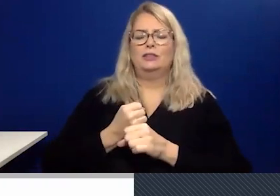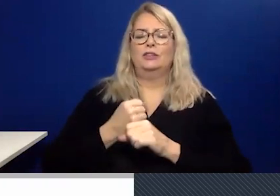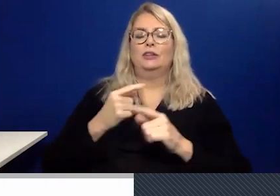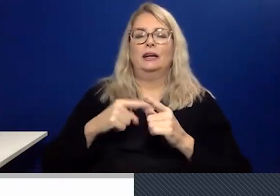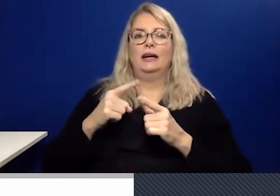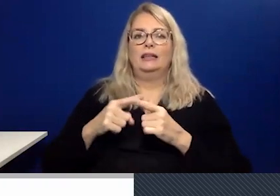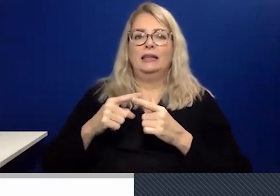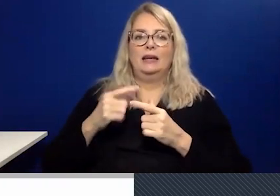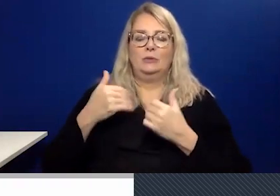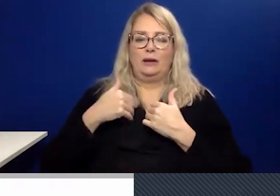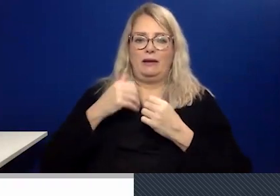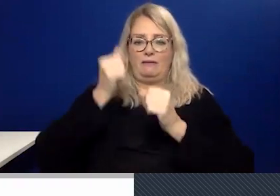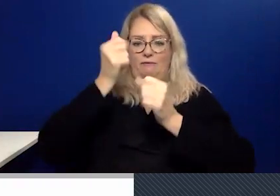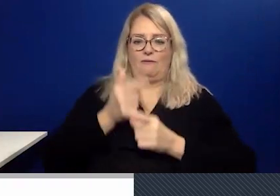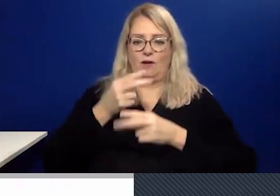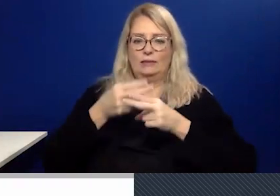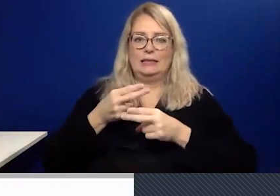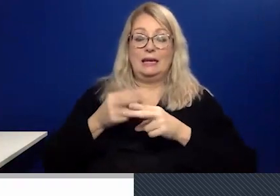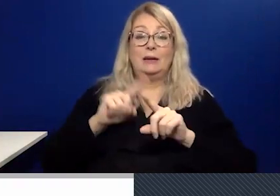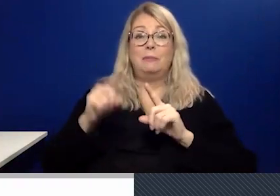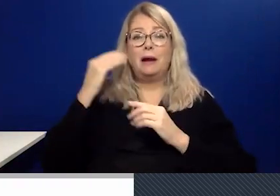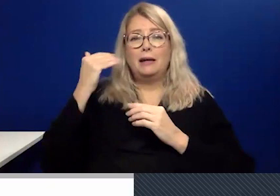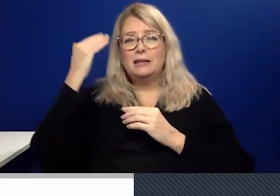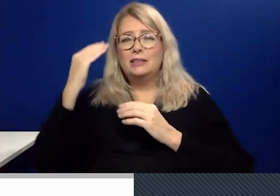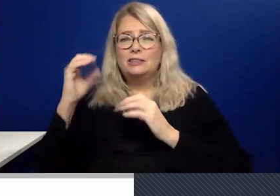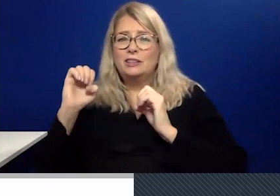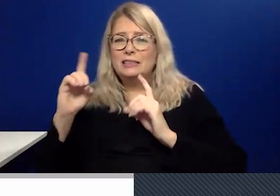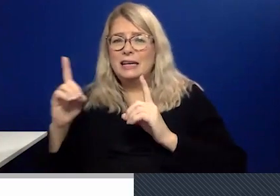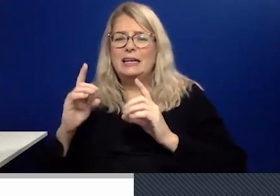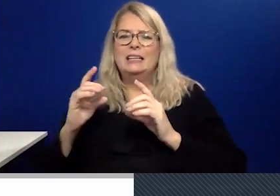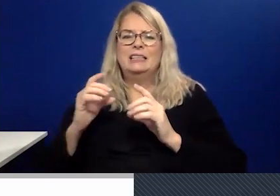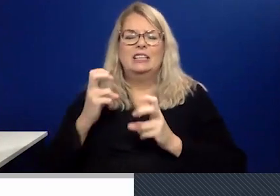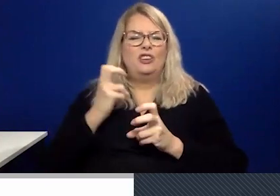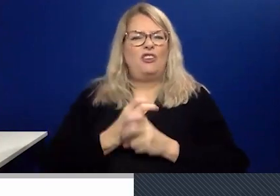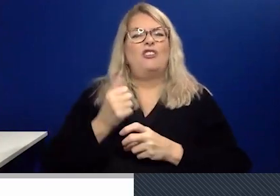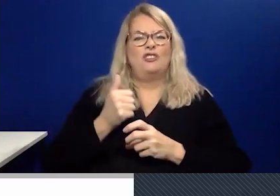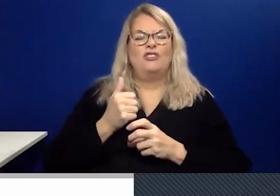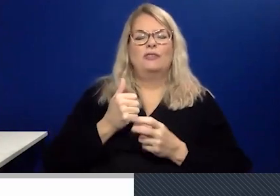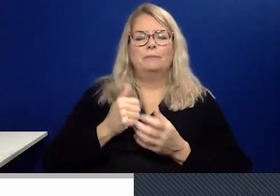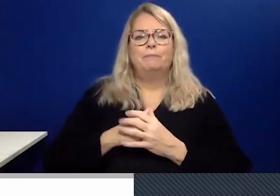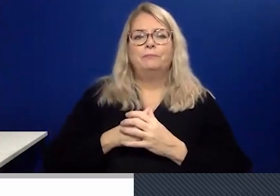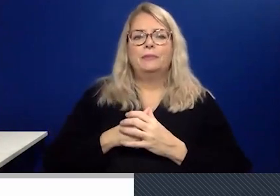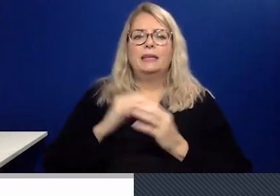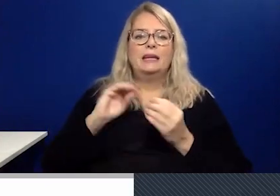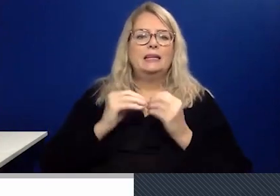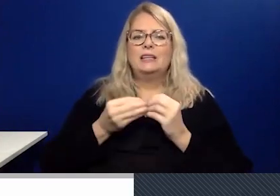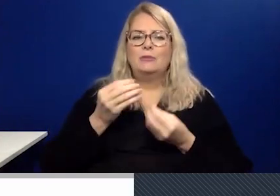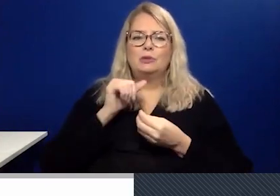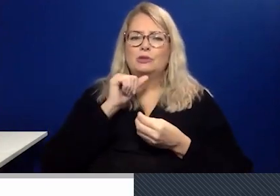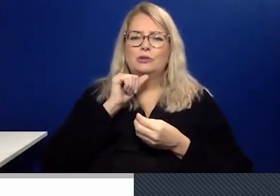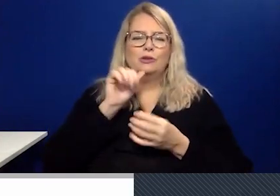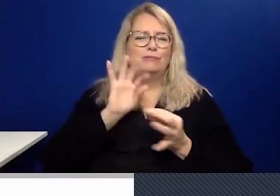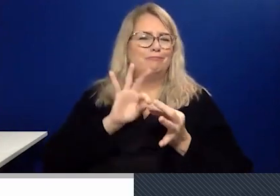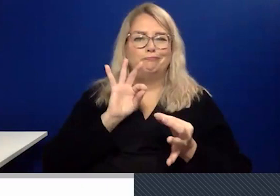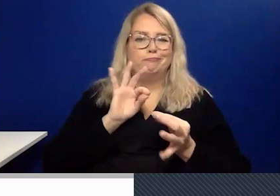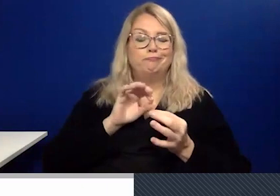have all their names and all that. But adult ed, in terms of us, it's more difficult to capture. So the numbers aren't as accurate. But